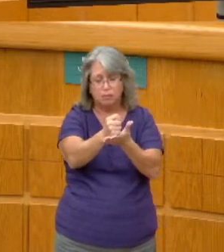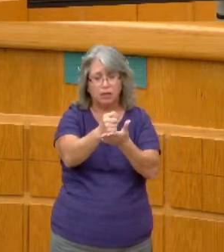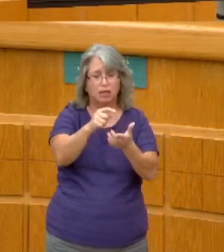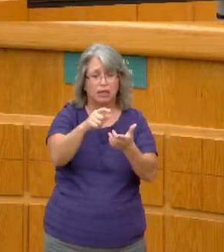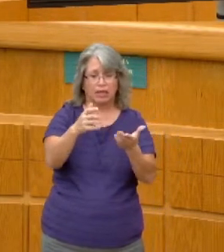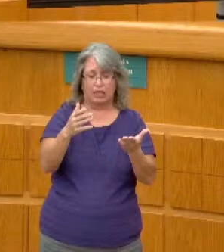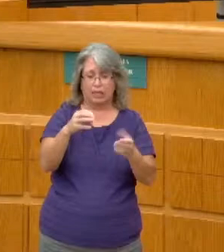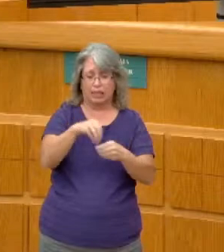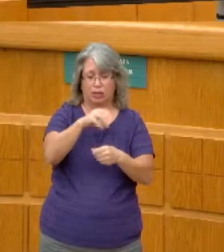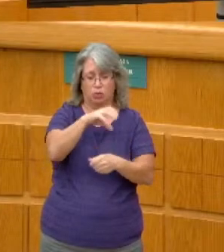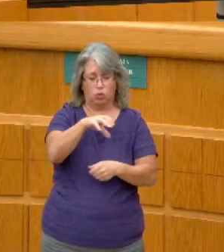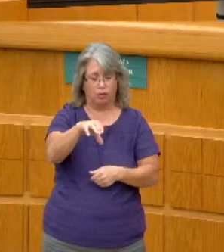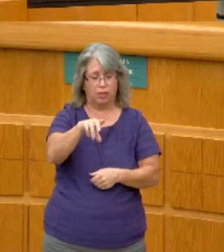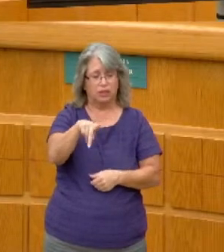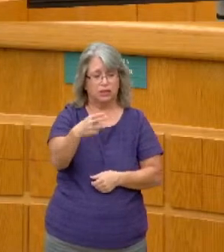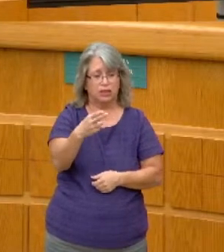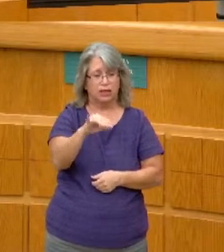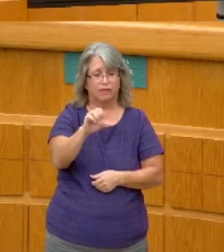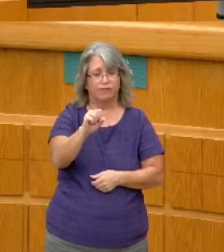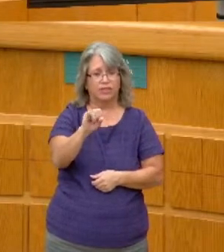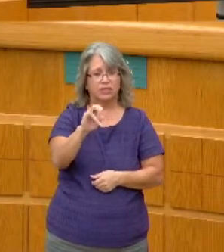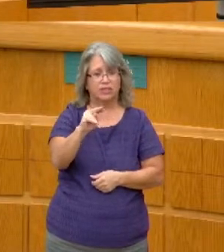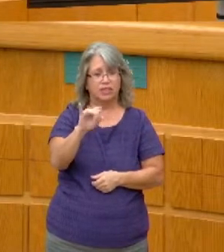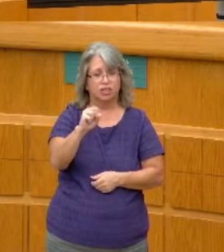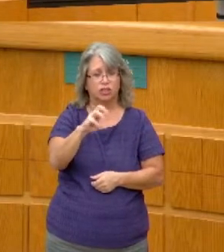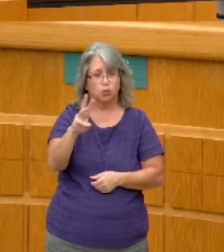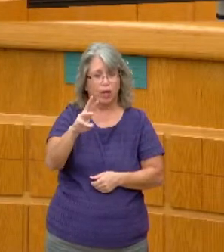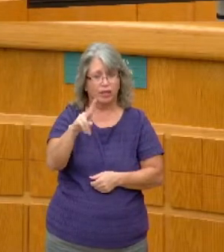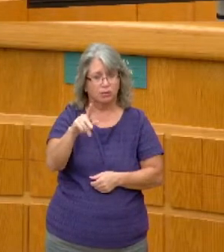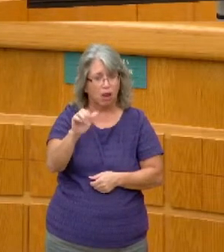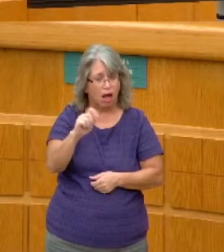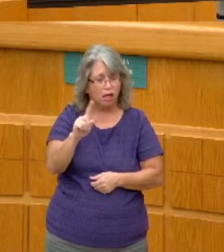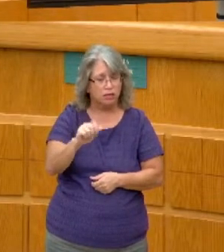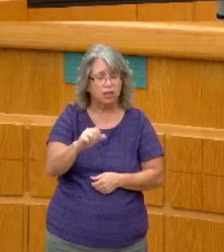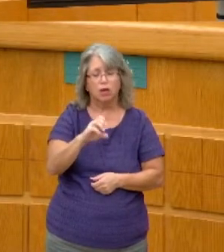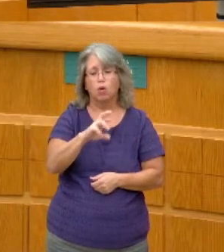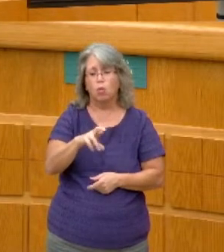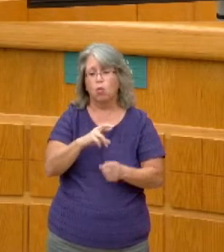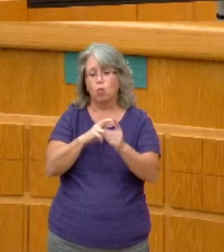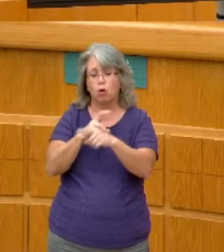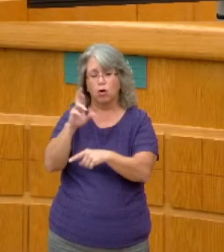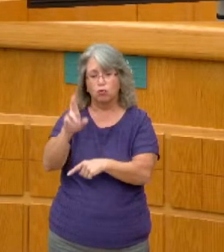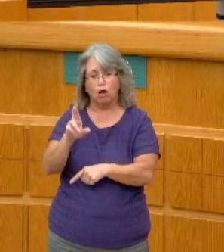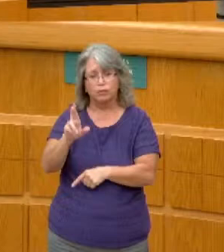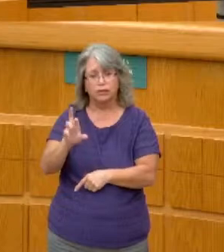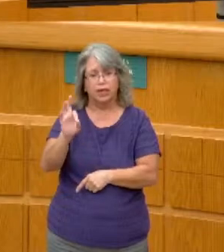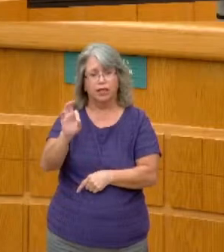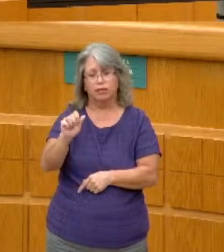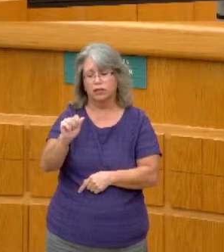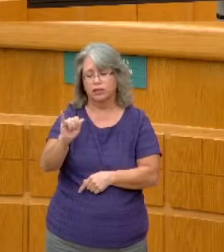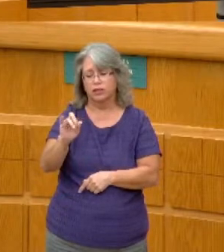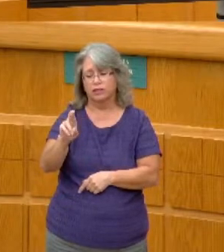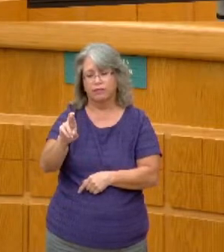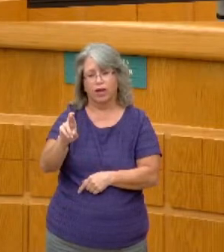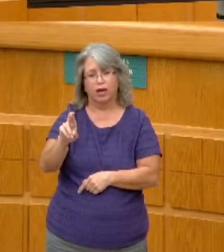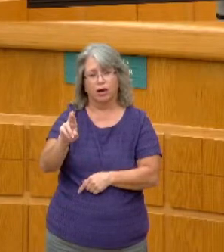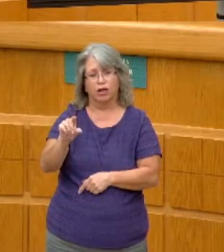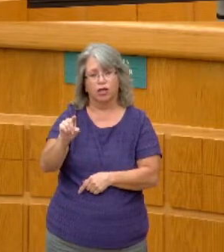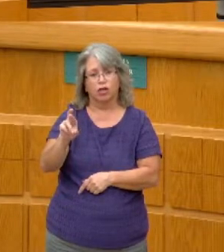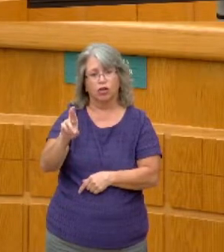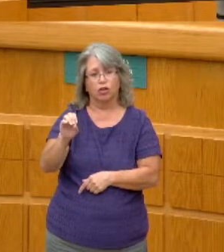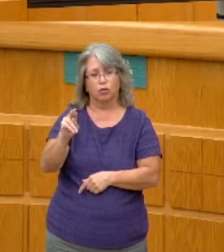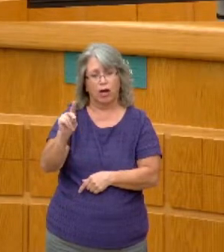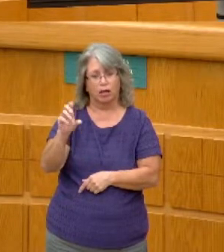West, which is close to Memorial Hospital, or at the Richard Borchard Fairgrounds. As always, I want to stress that